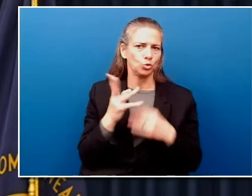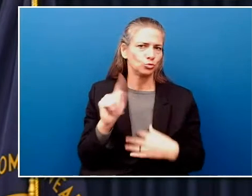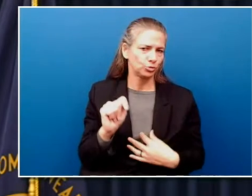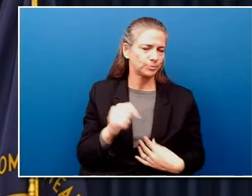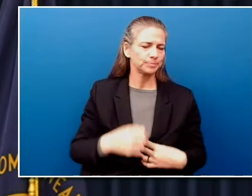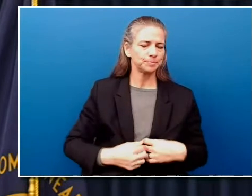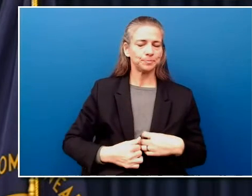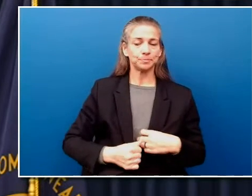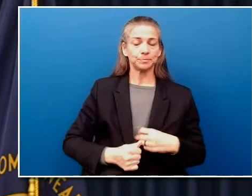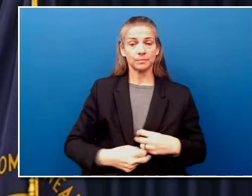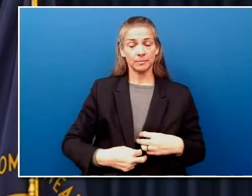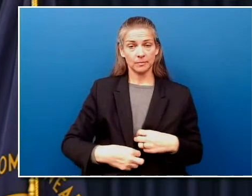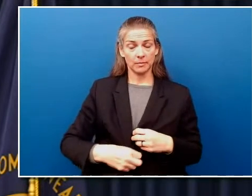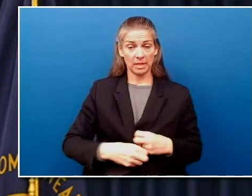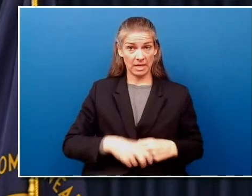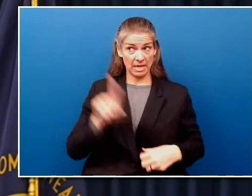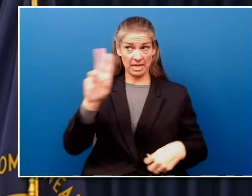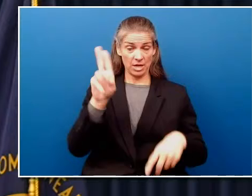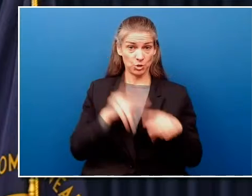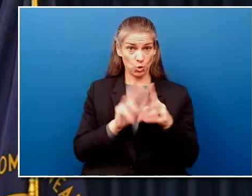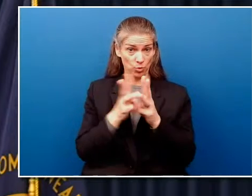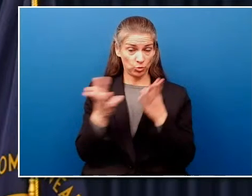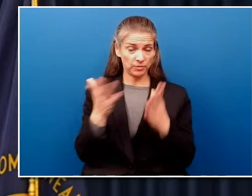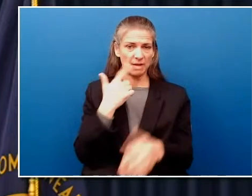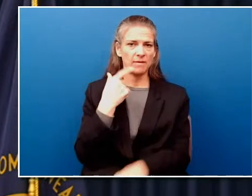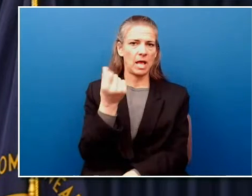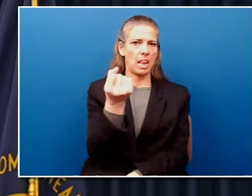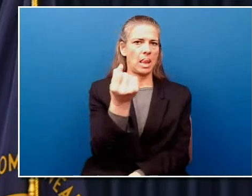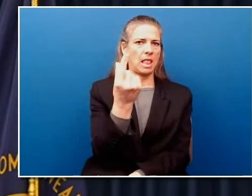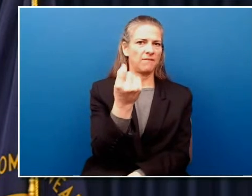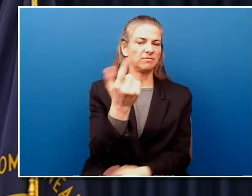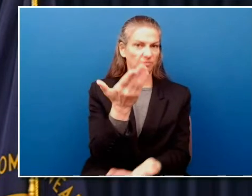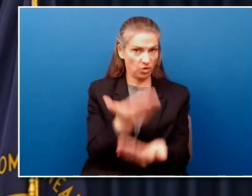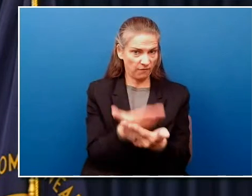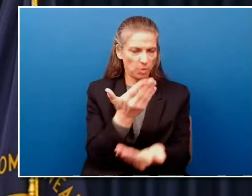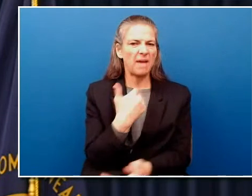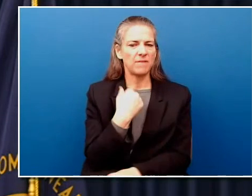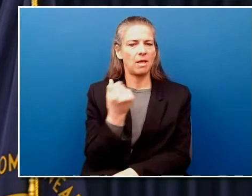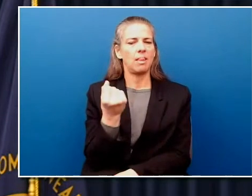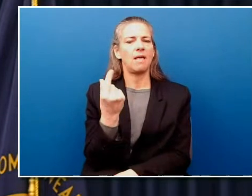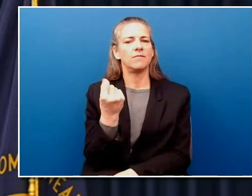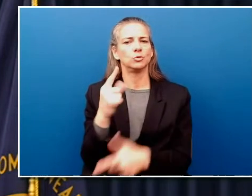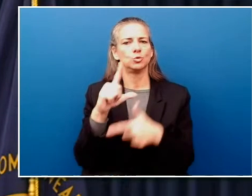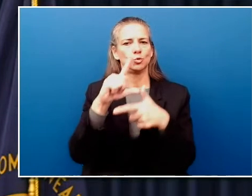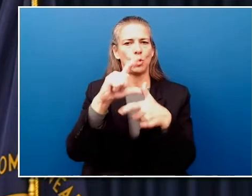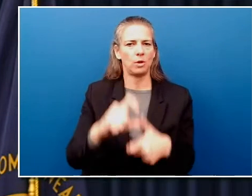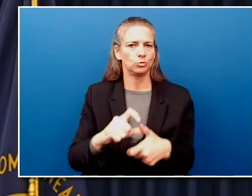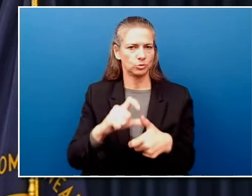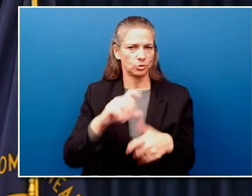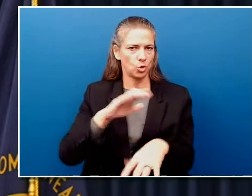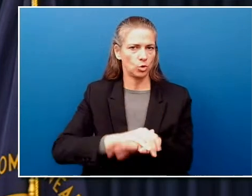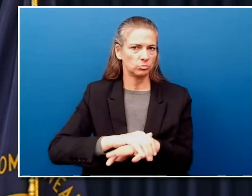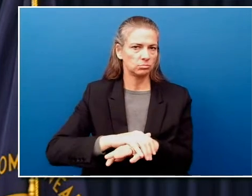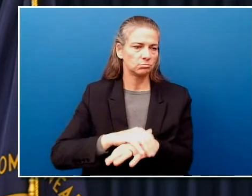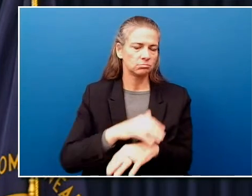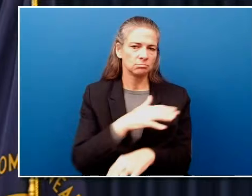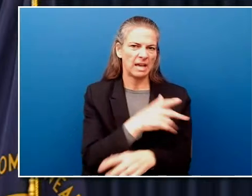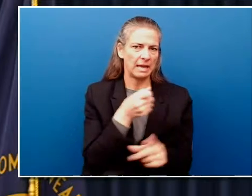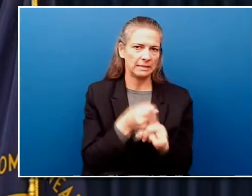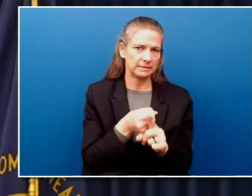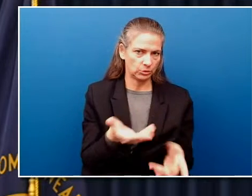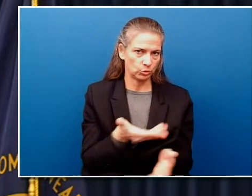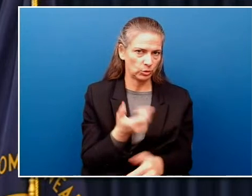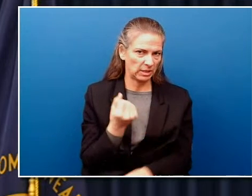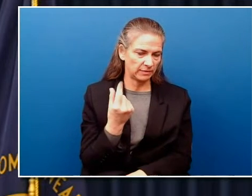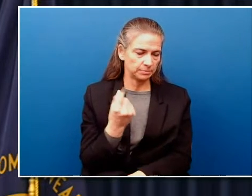Weather Service has confirmed 11 tornadoes touched down in the state on Tuesday. A second confirmed